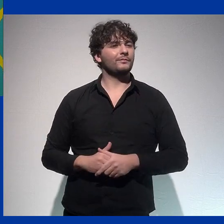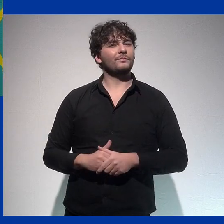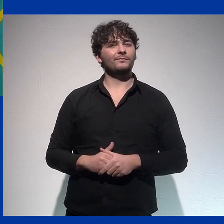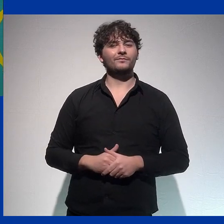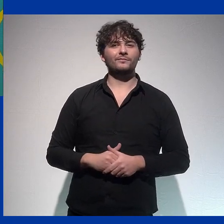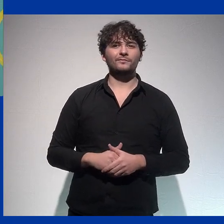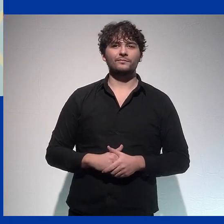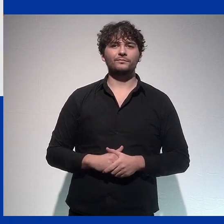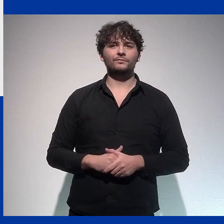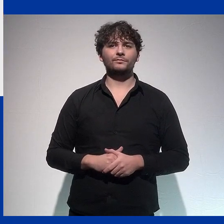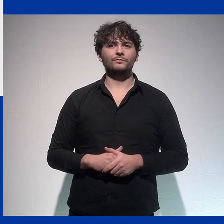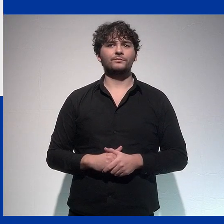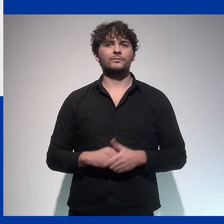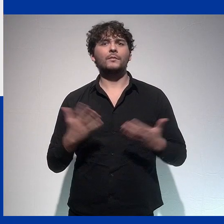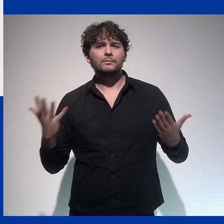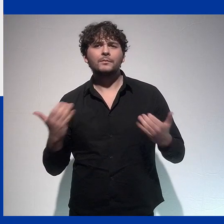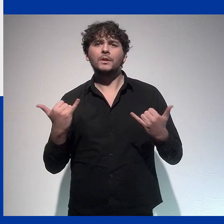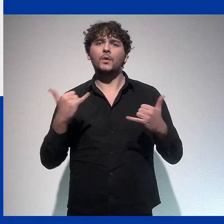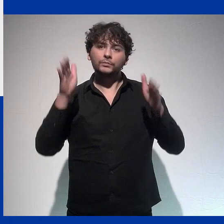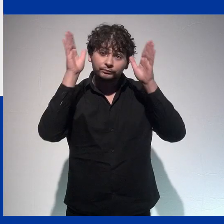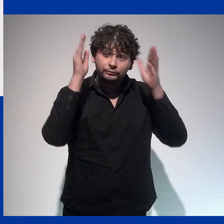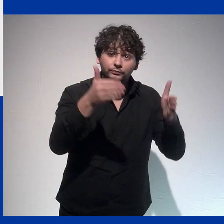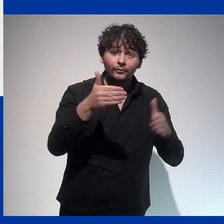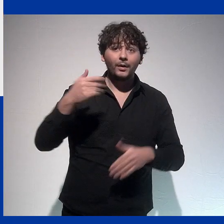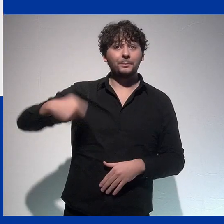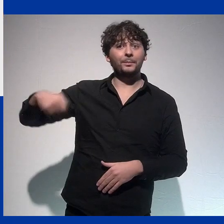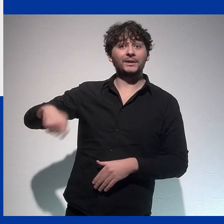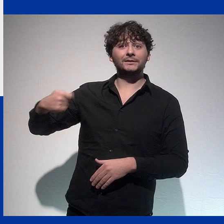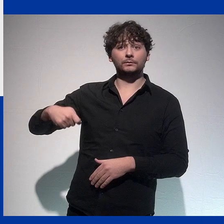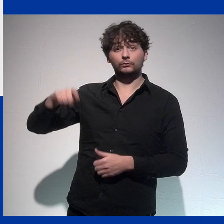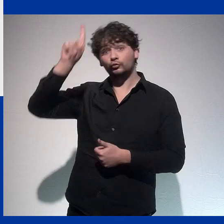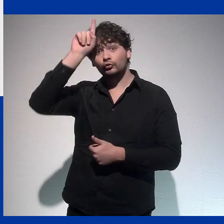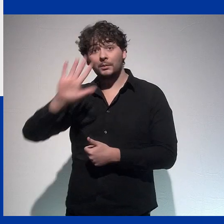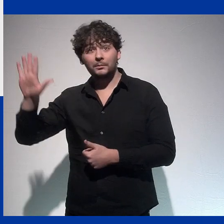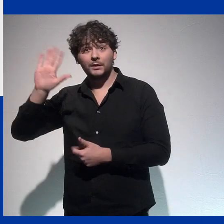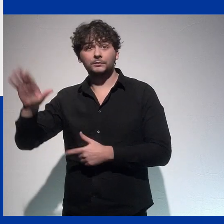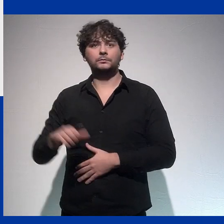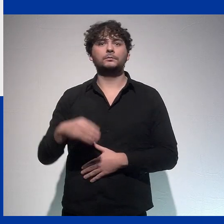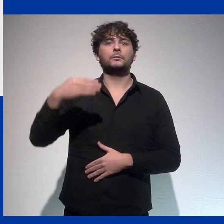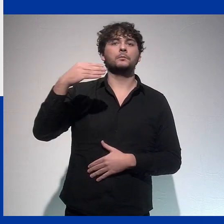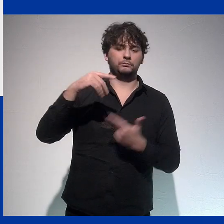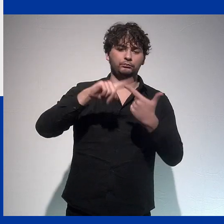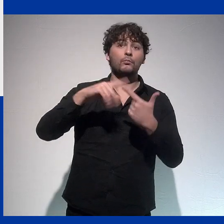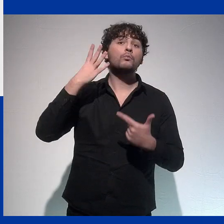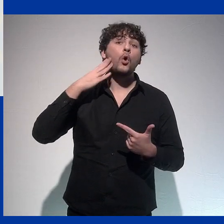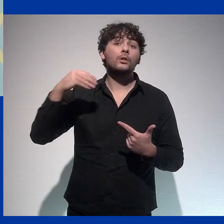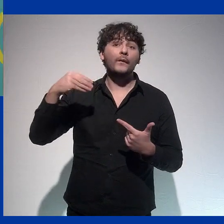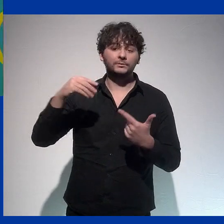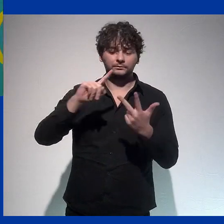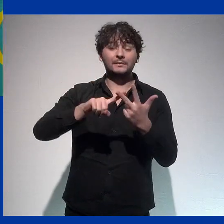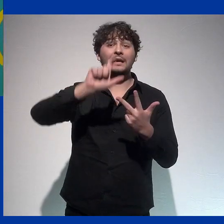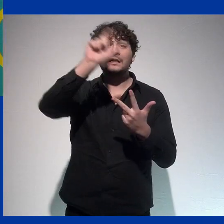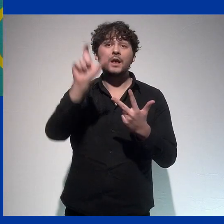course play a key role in creating policy initiatives needed for achieving the agenda aims. And we